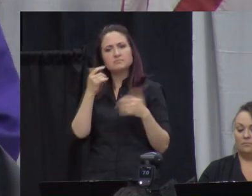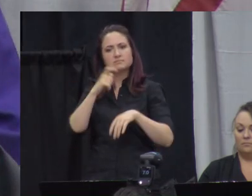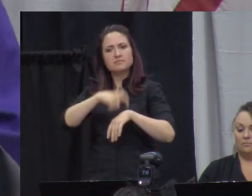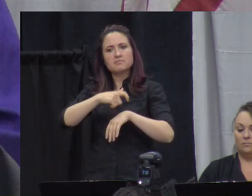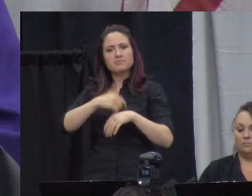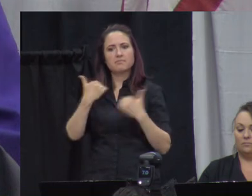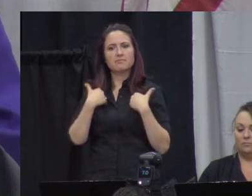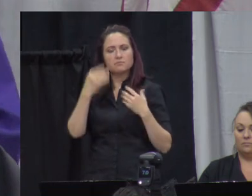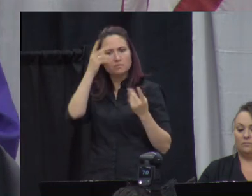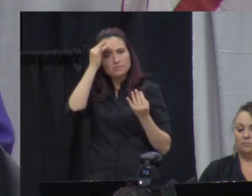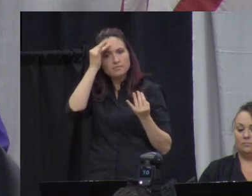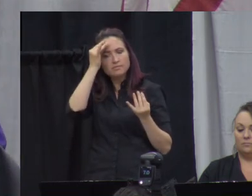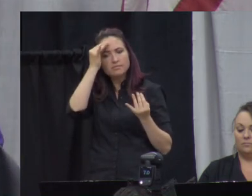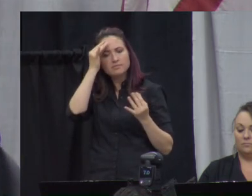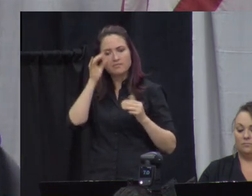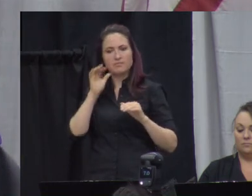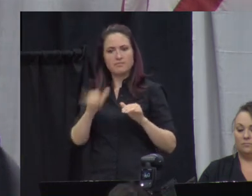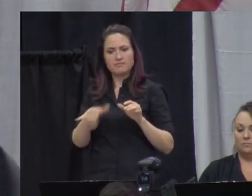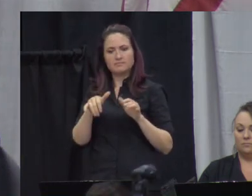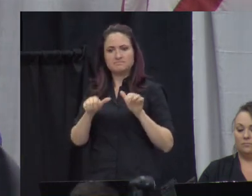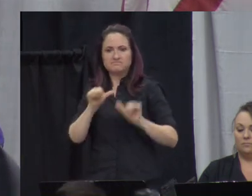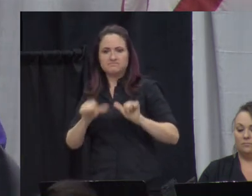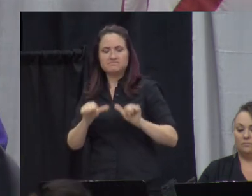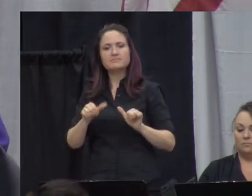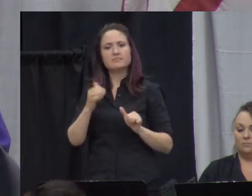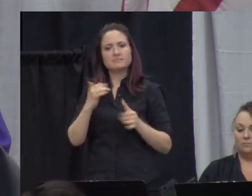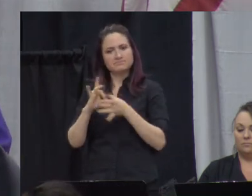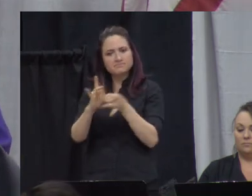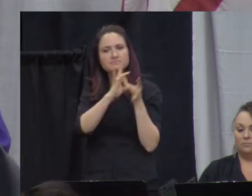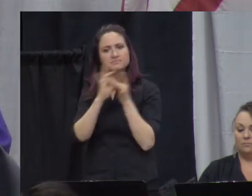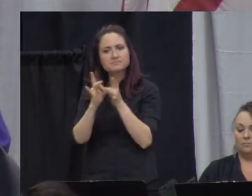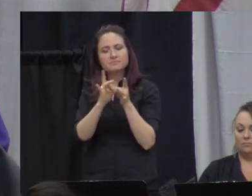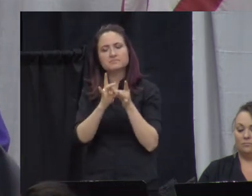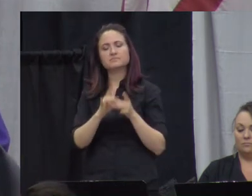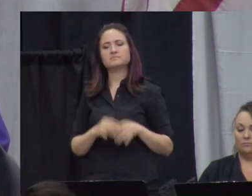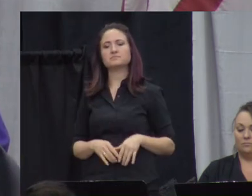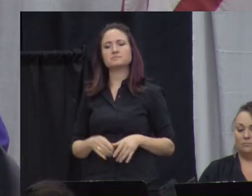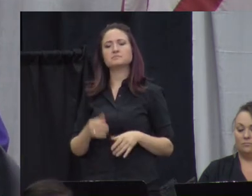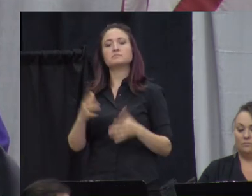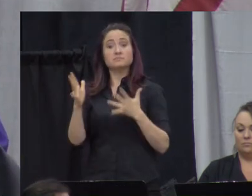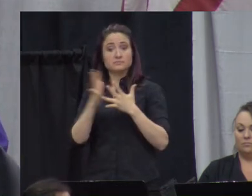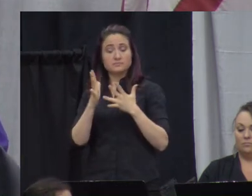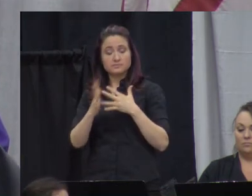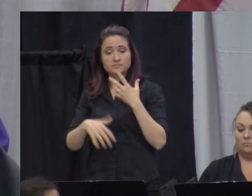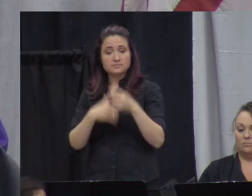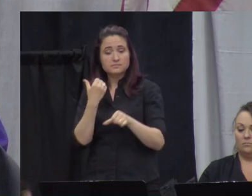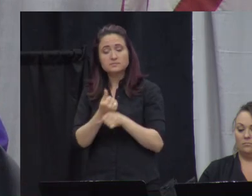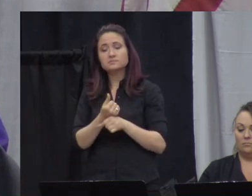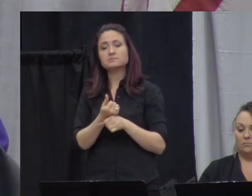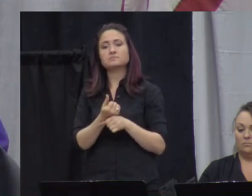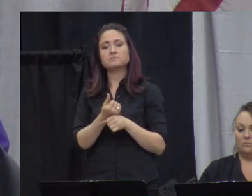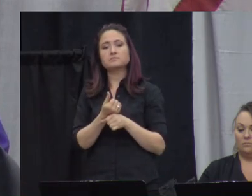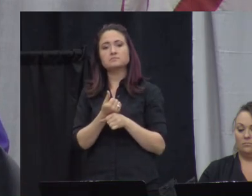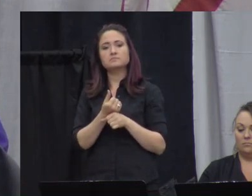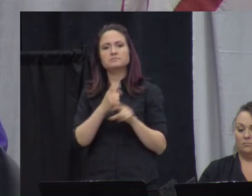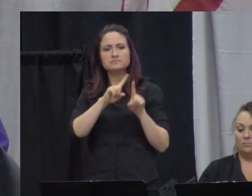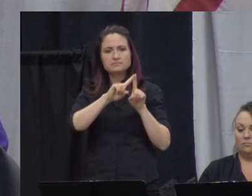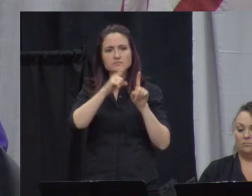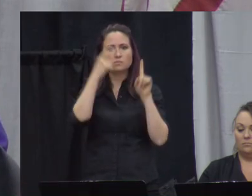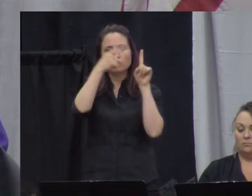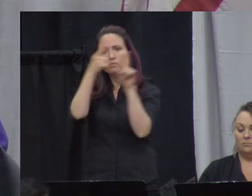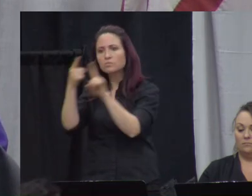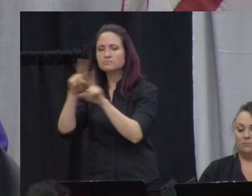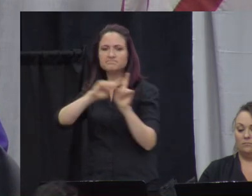This uncertainty is what connects us all together. When we first entered freshman year, we all had different ambitions and different